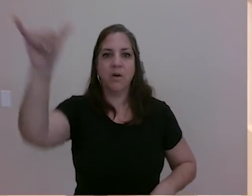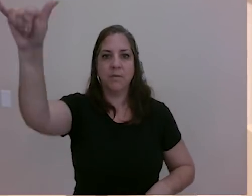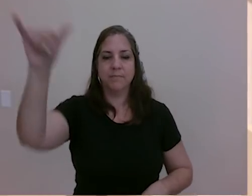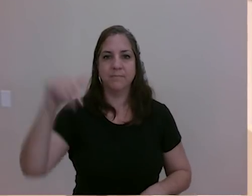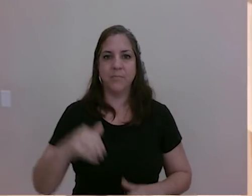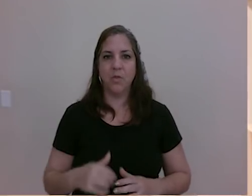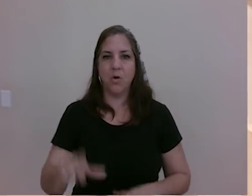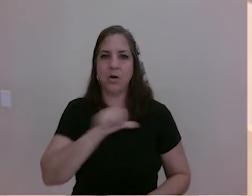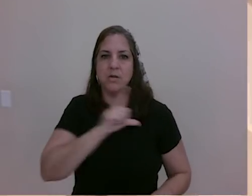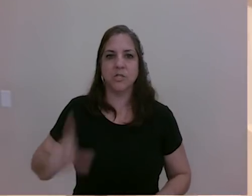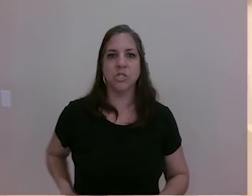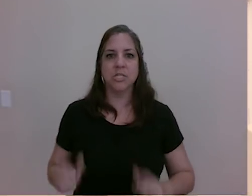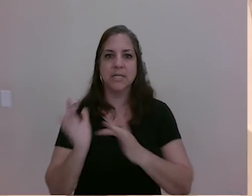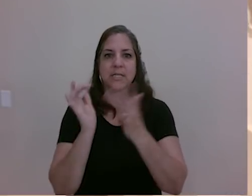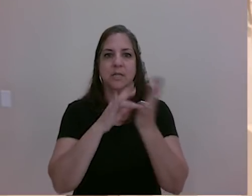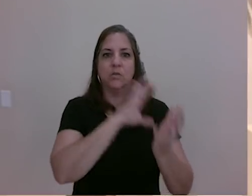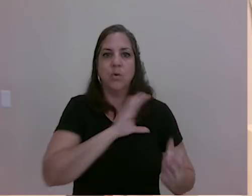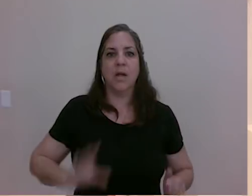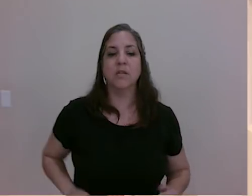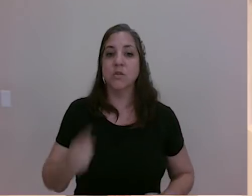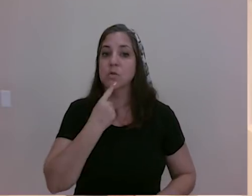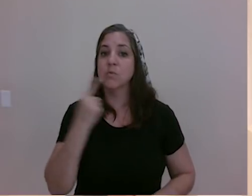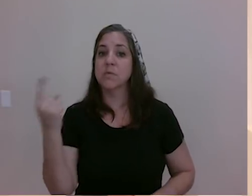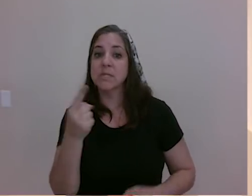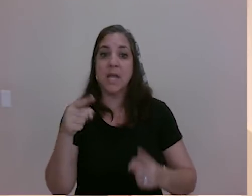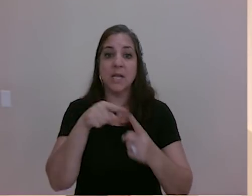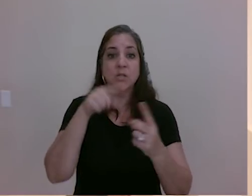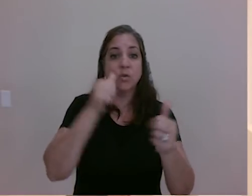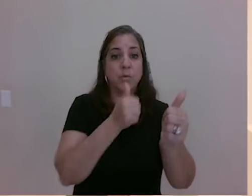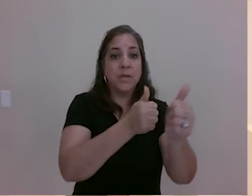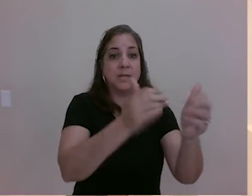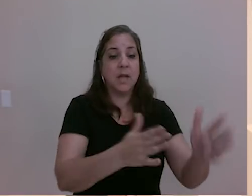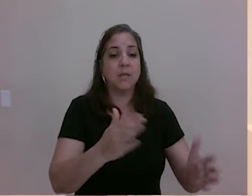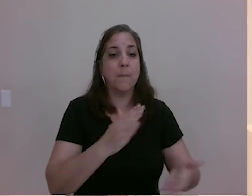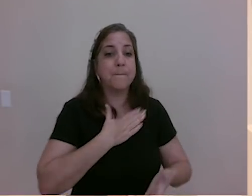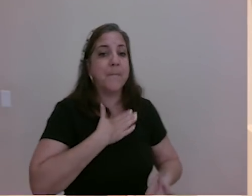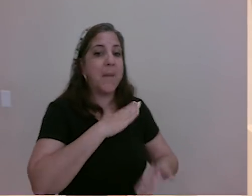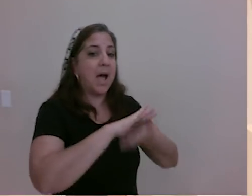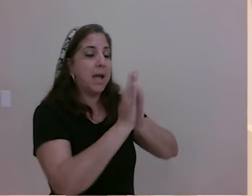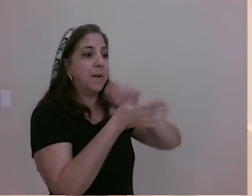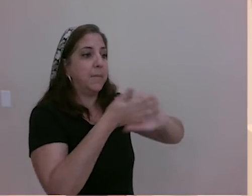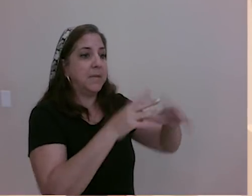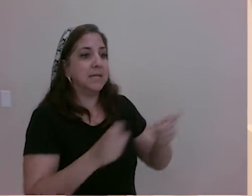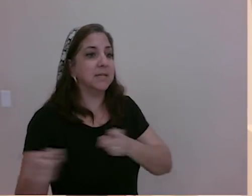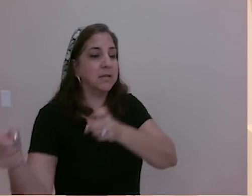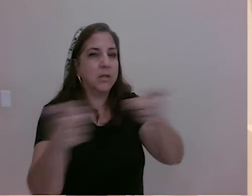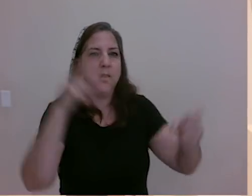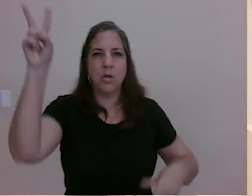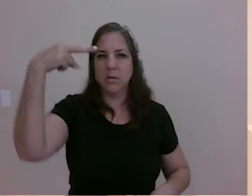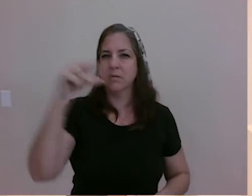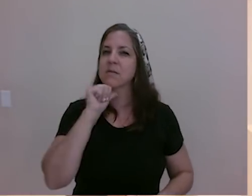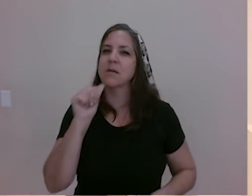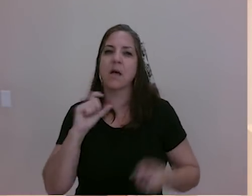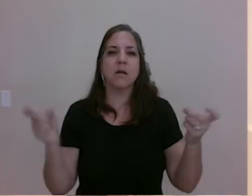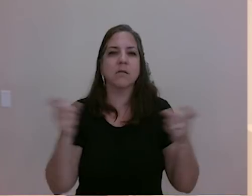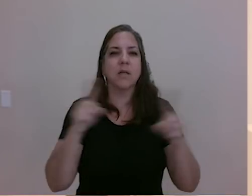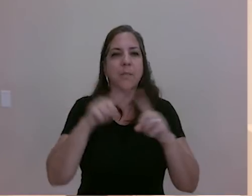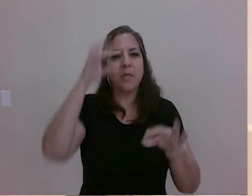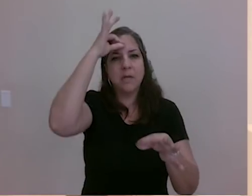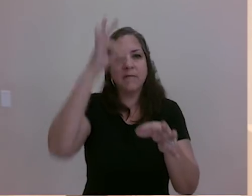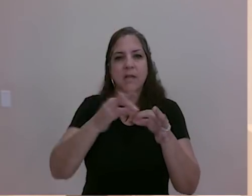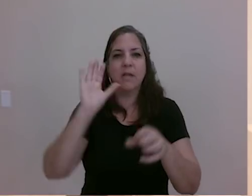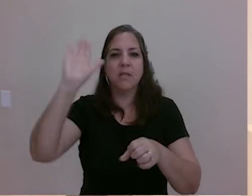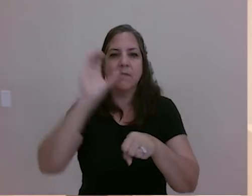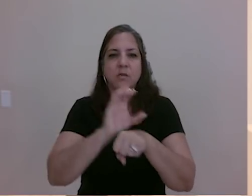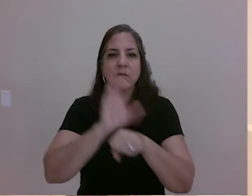Jesus Christ, who said to your apostles, "Peace I leave you, my peace I give you, look not on our sins, but on the faith of your church, and